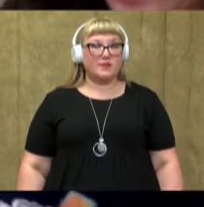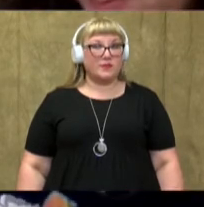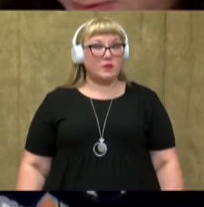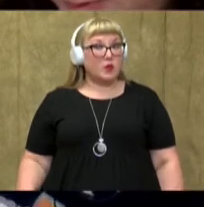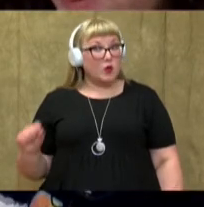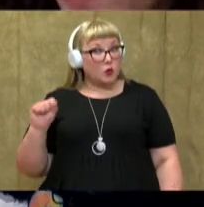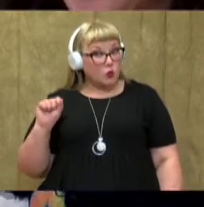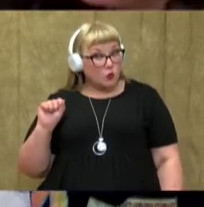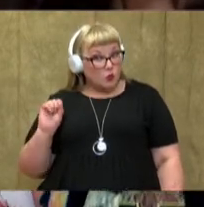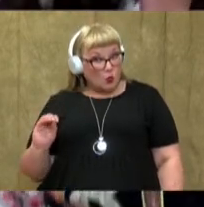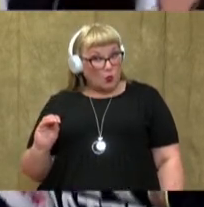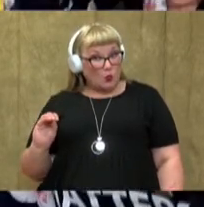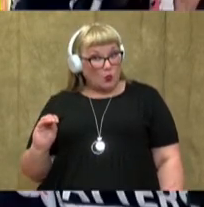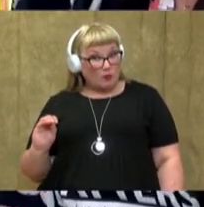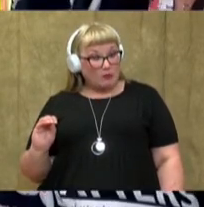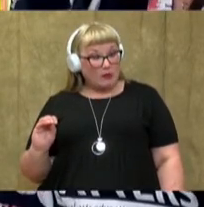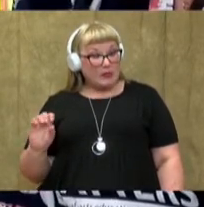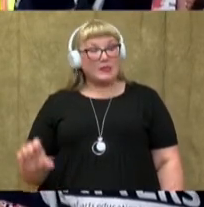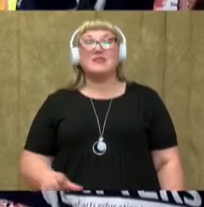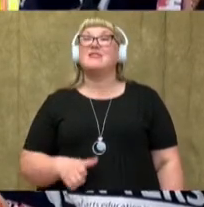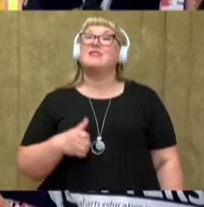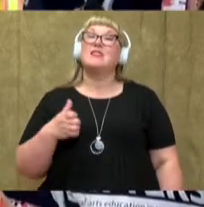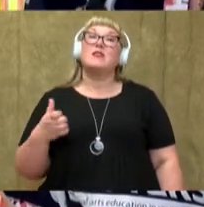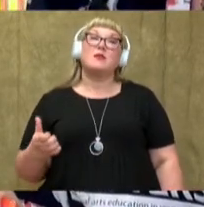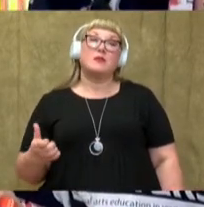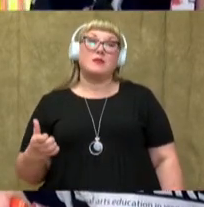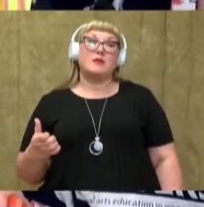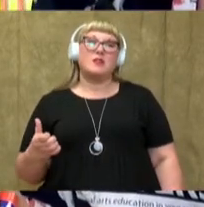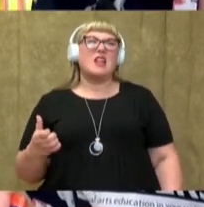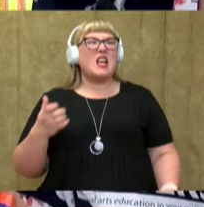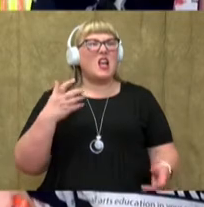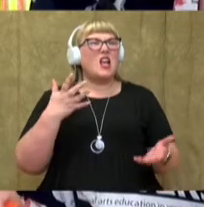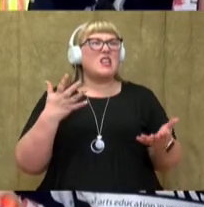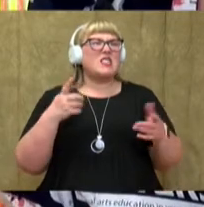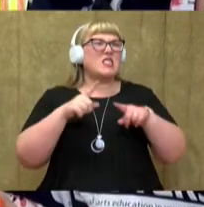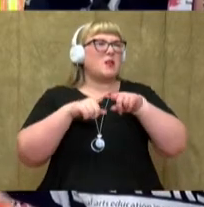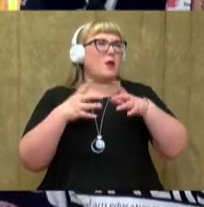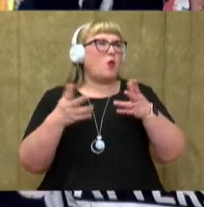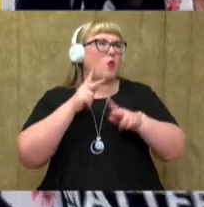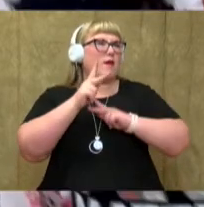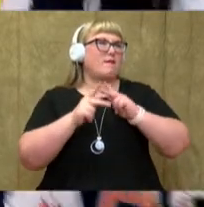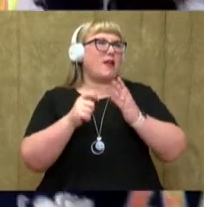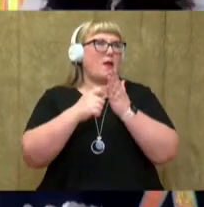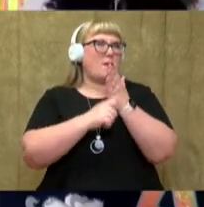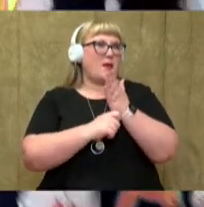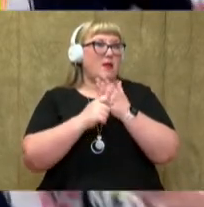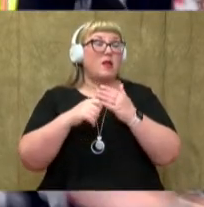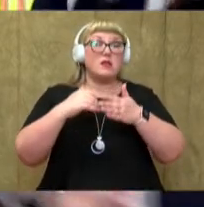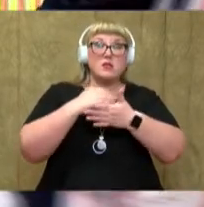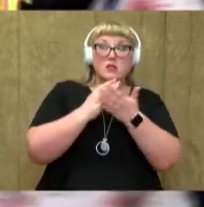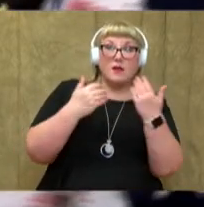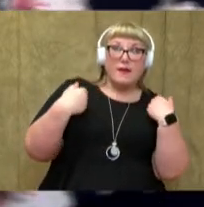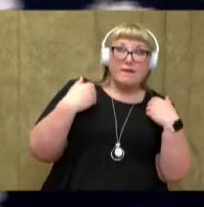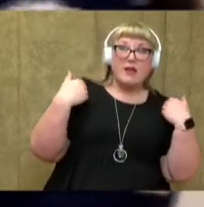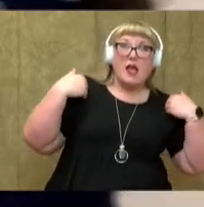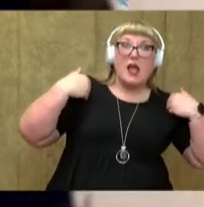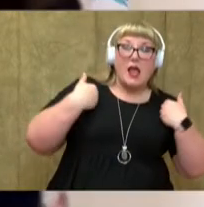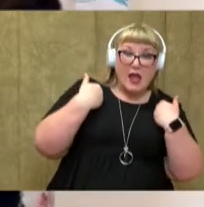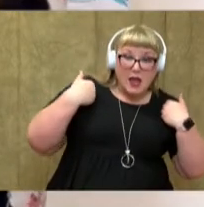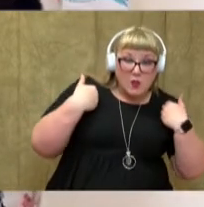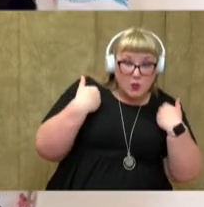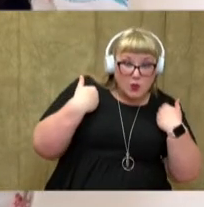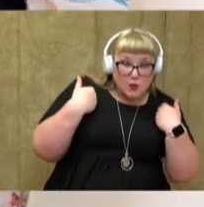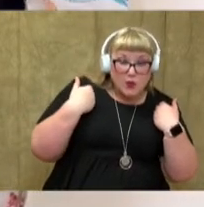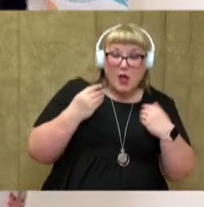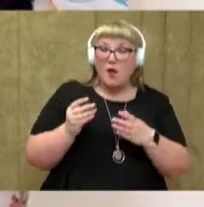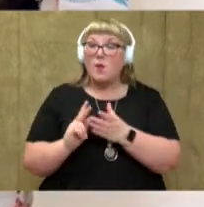So, something else you'll see, it depends on what types of magazines you have, but some that have animals